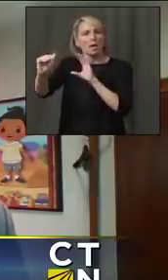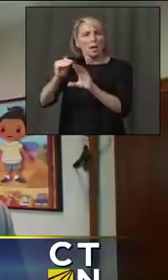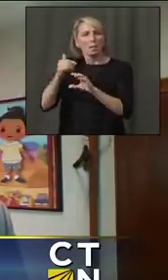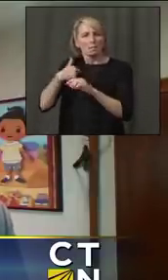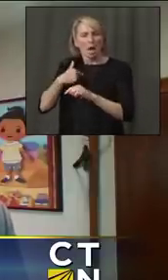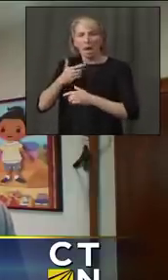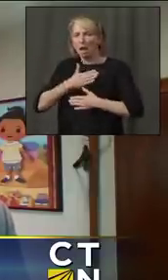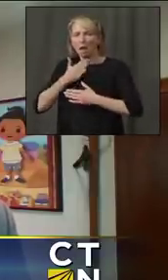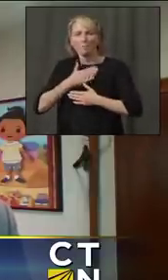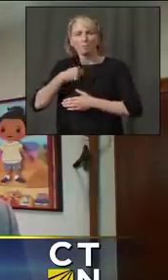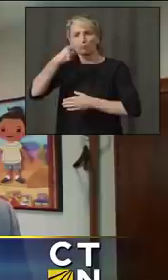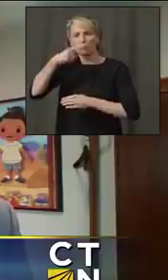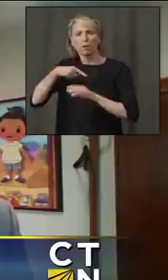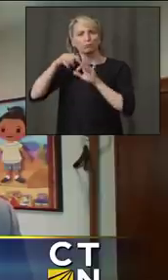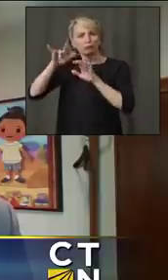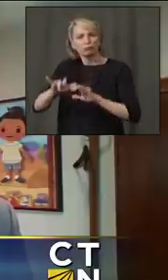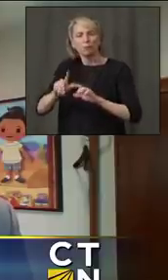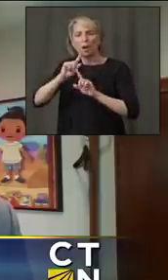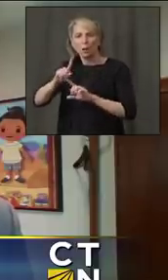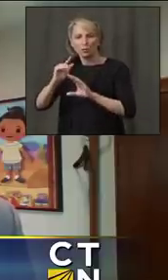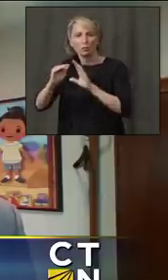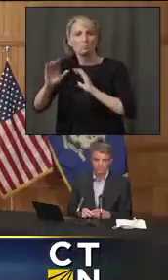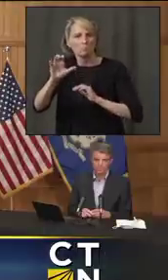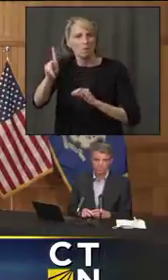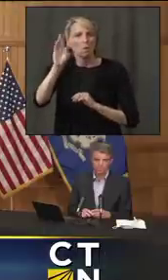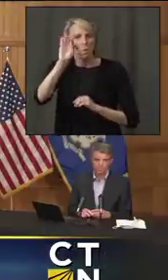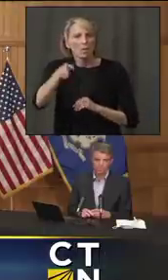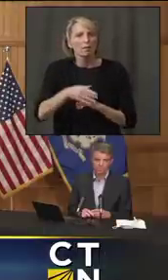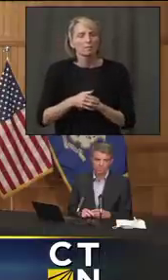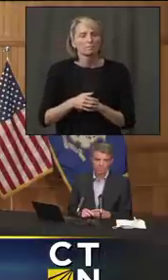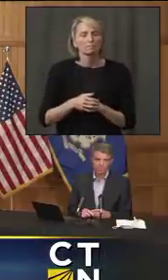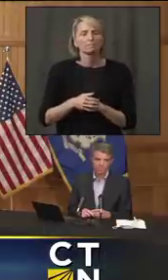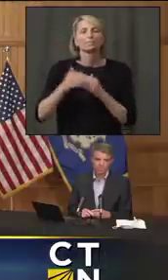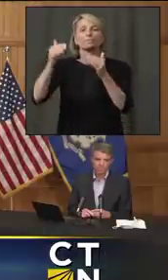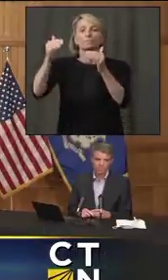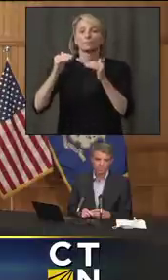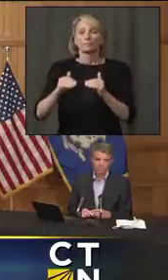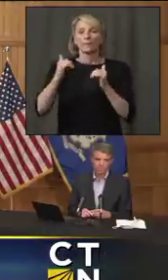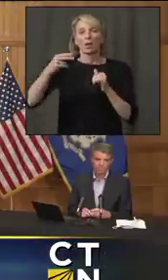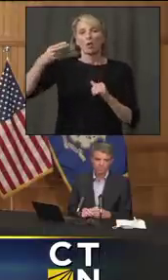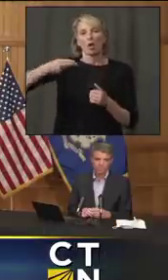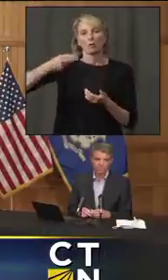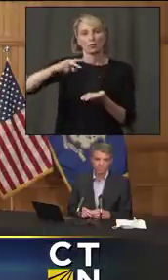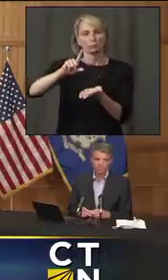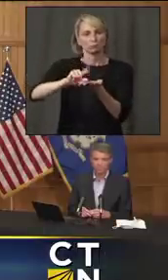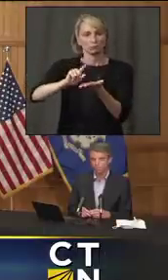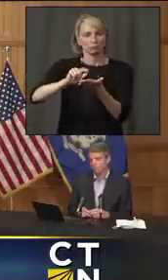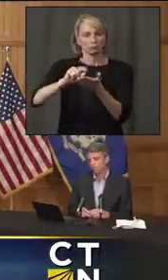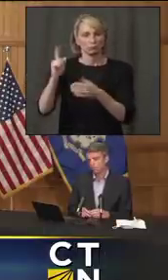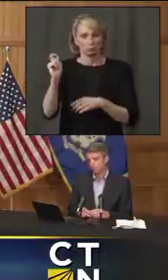air during the press conference. We'll move along next to the Hartford Current.